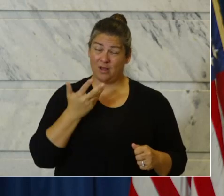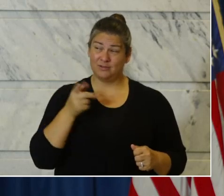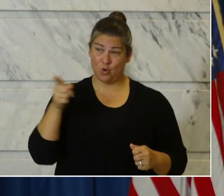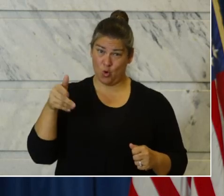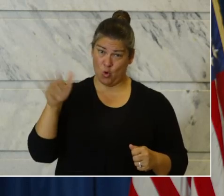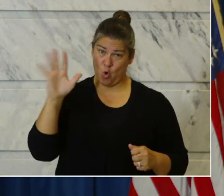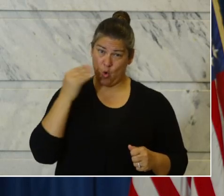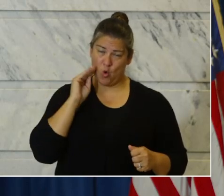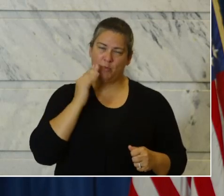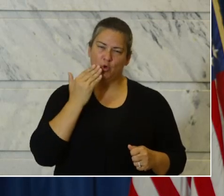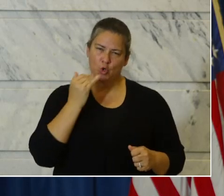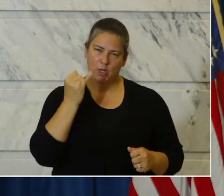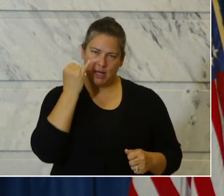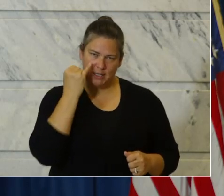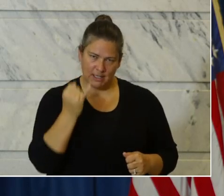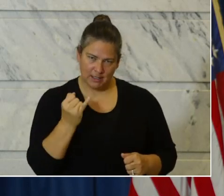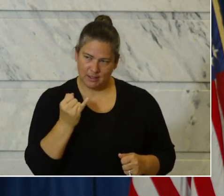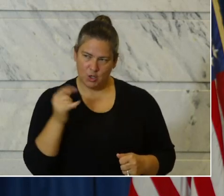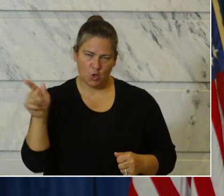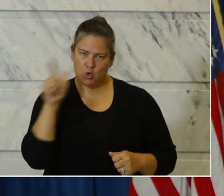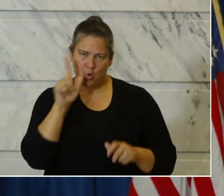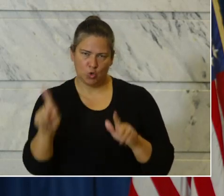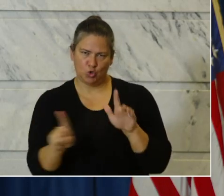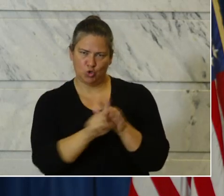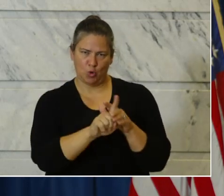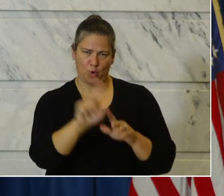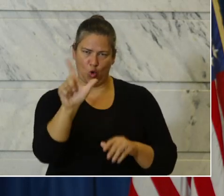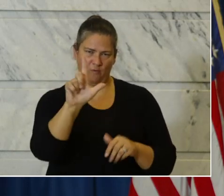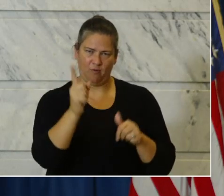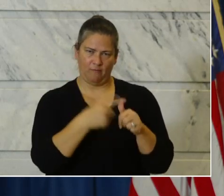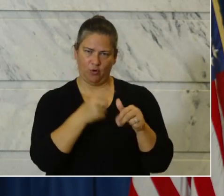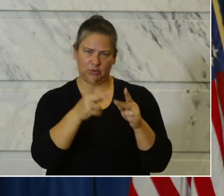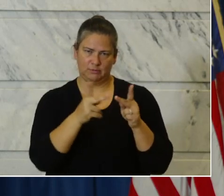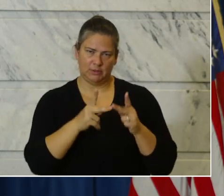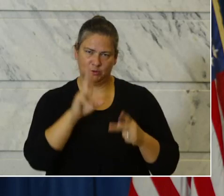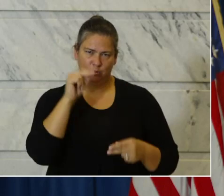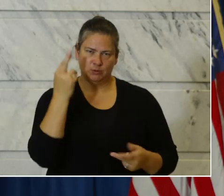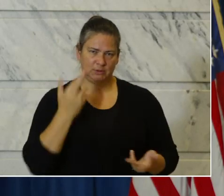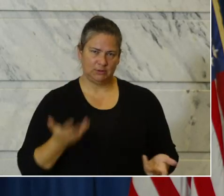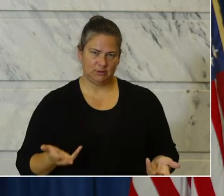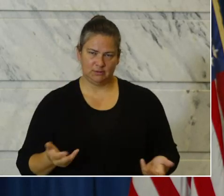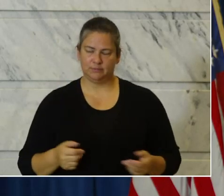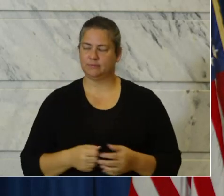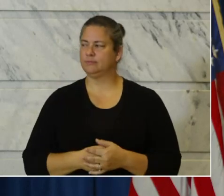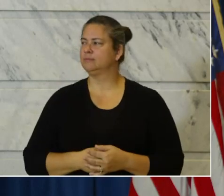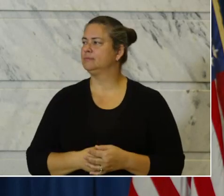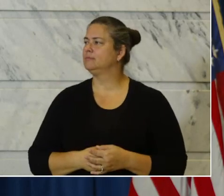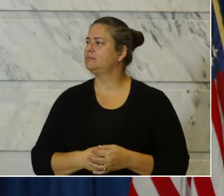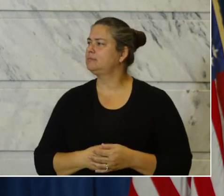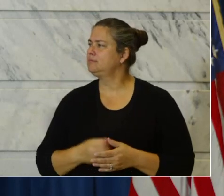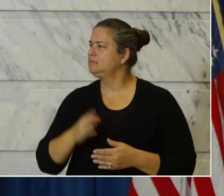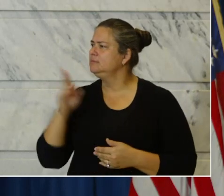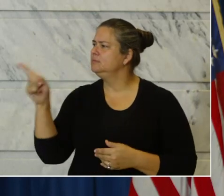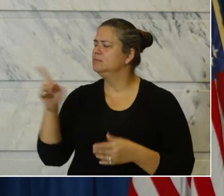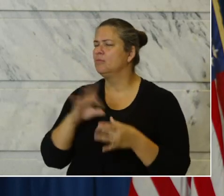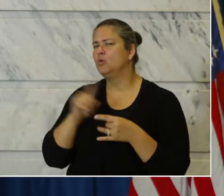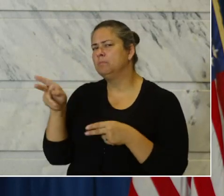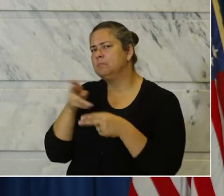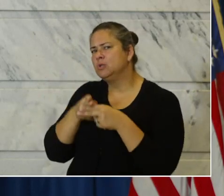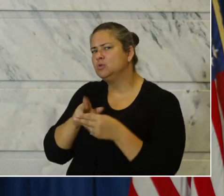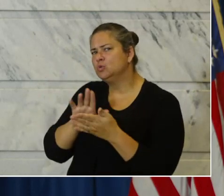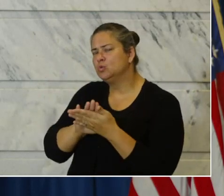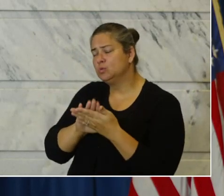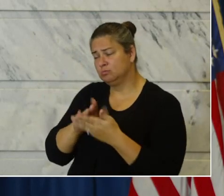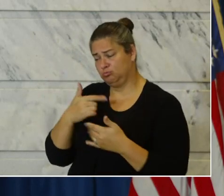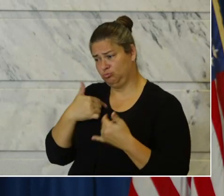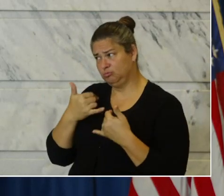idea. I just don't think that they ought to show up in Louisville in the first place. You mentioned schools just now, and I wanted to ask, are we still on